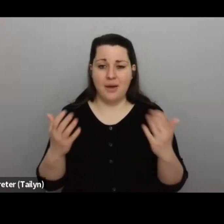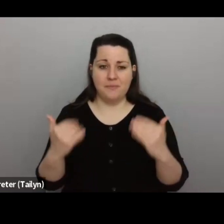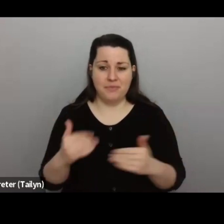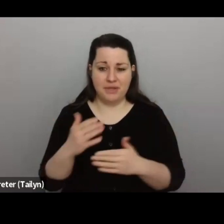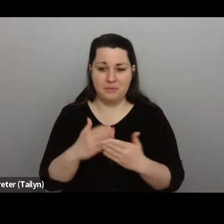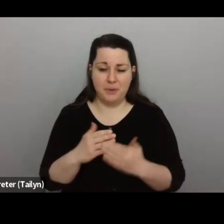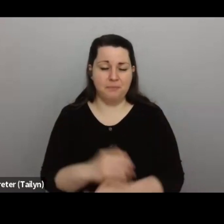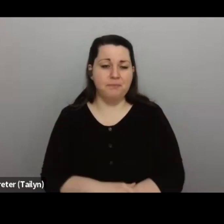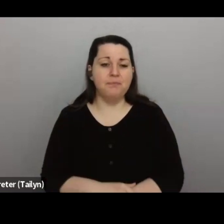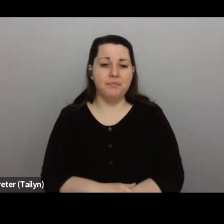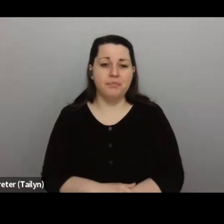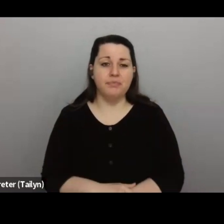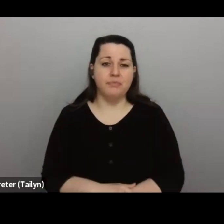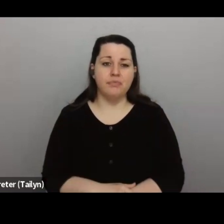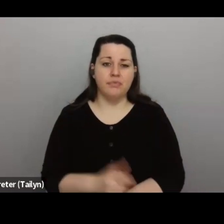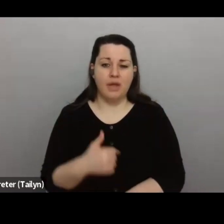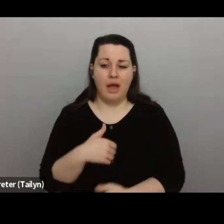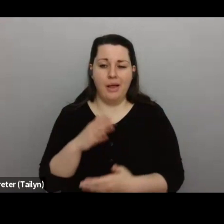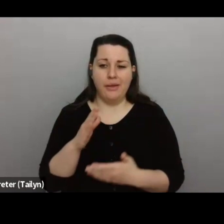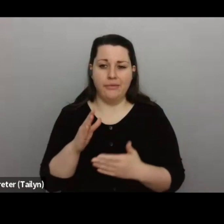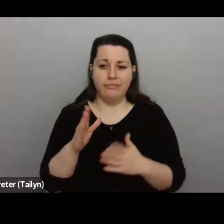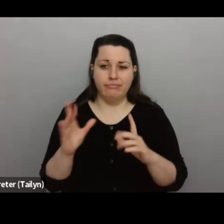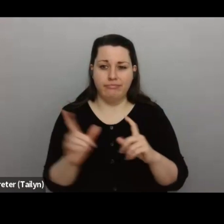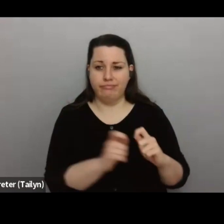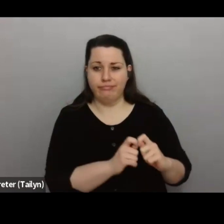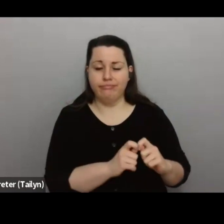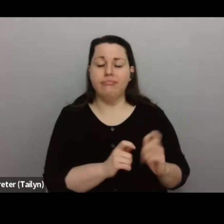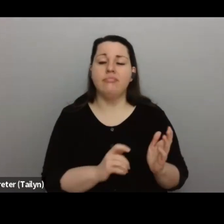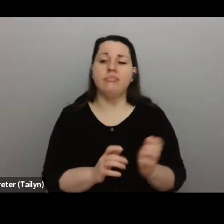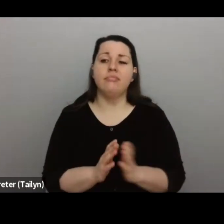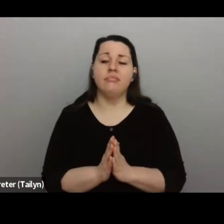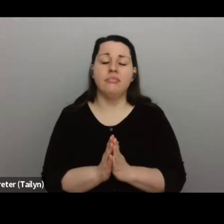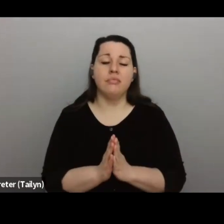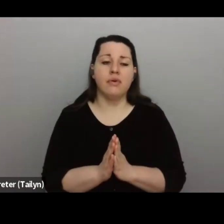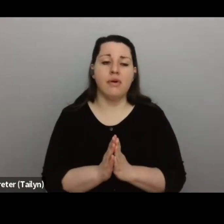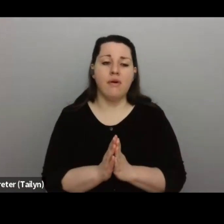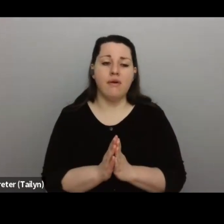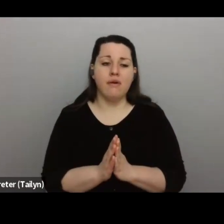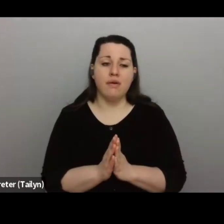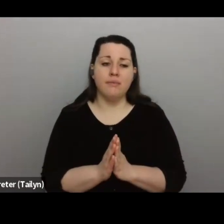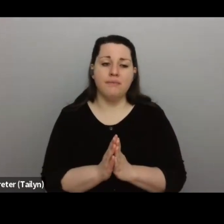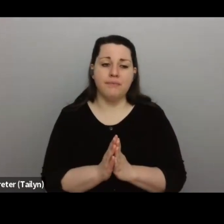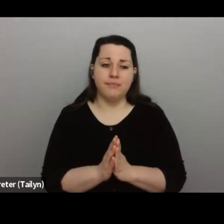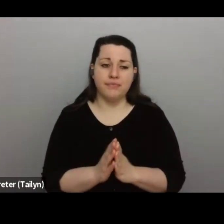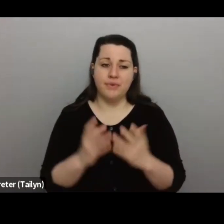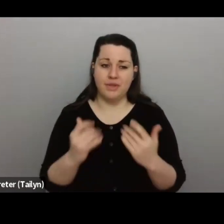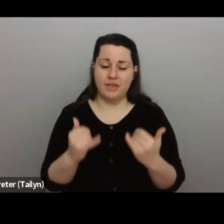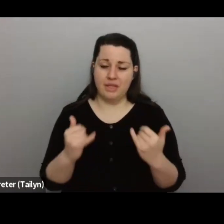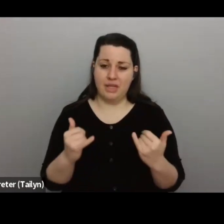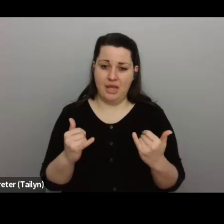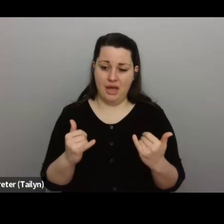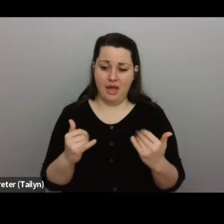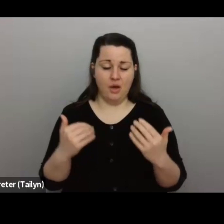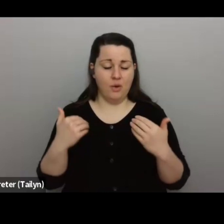this, which I'm going to stop sharing my screen for, because this is an opportunity that if you want